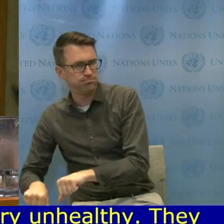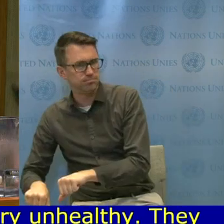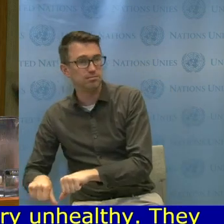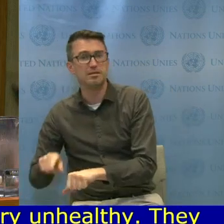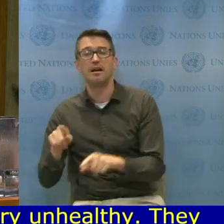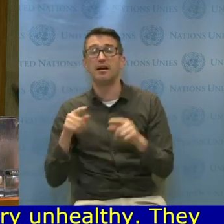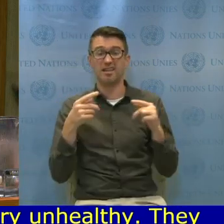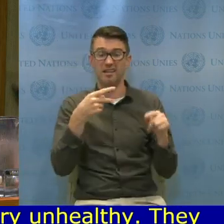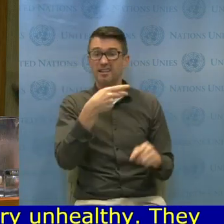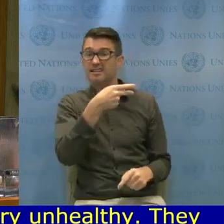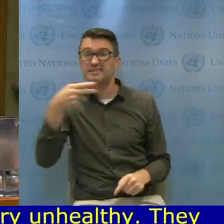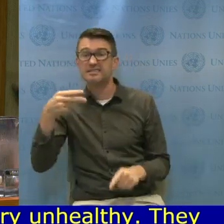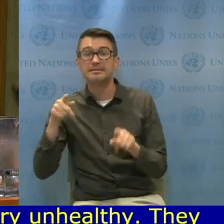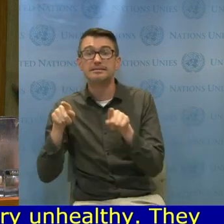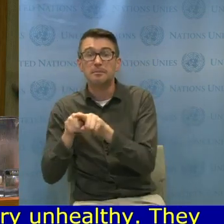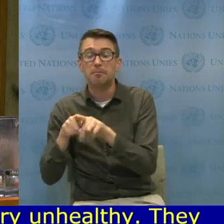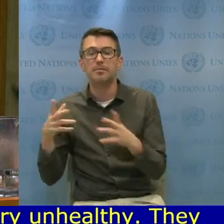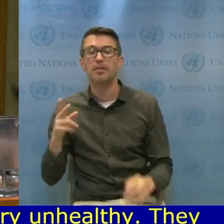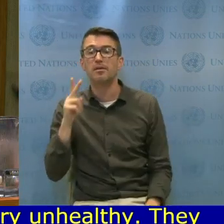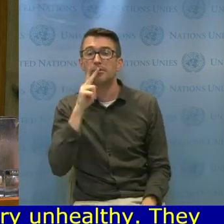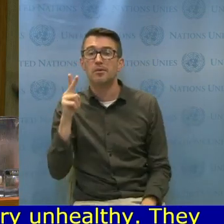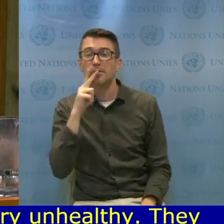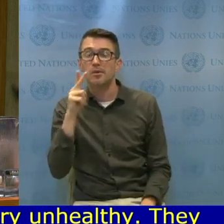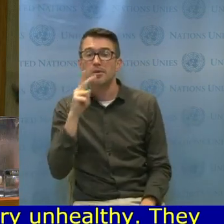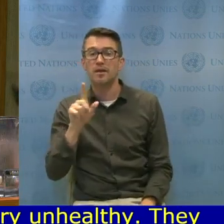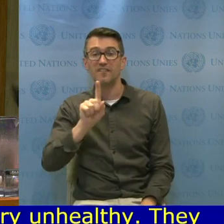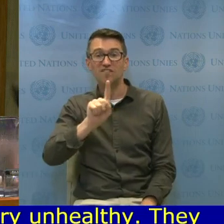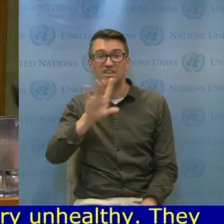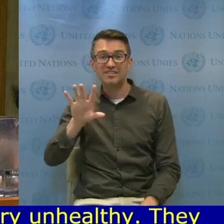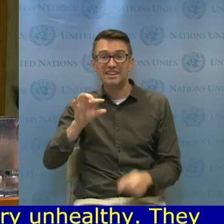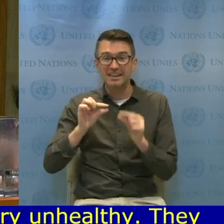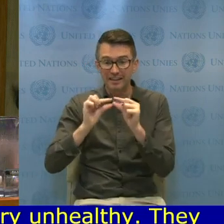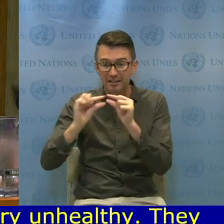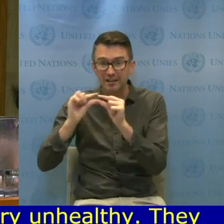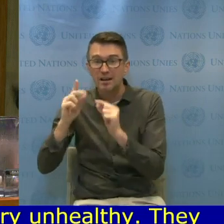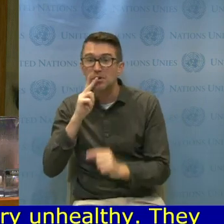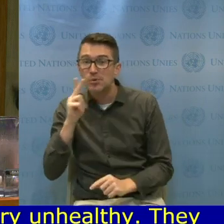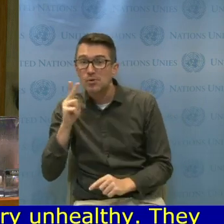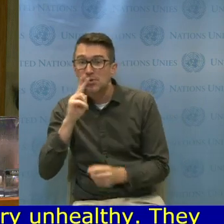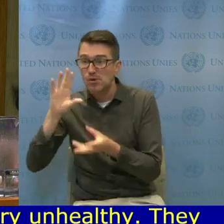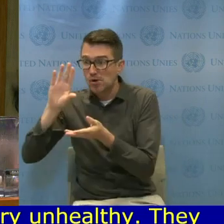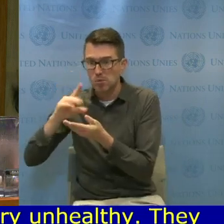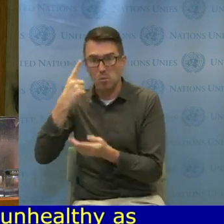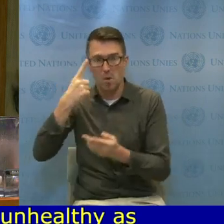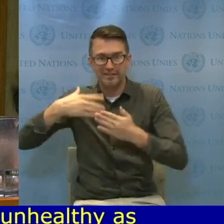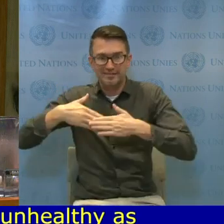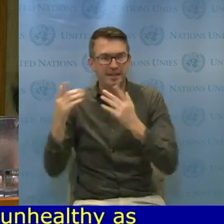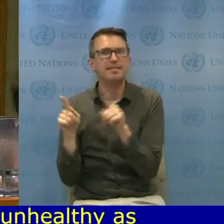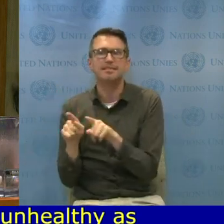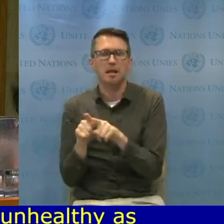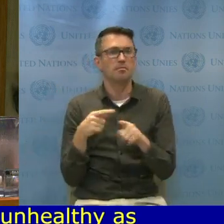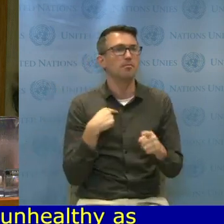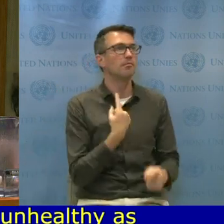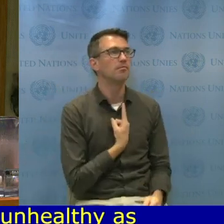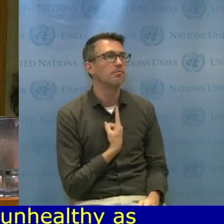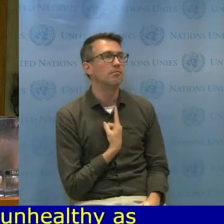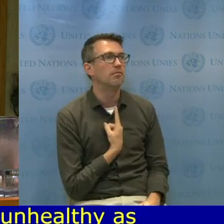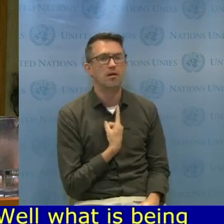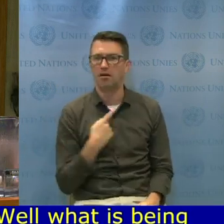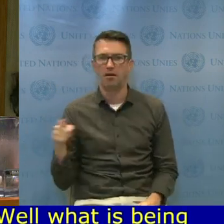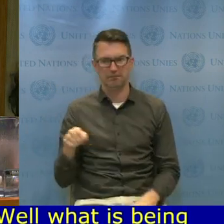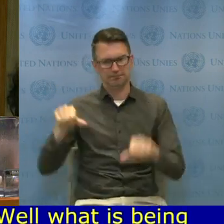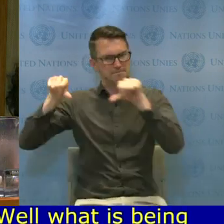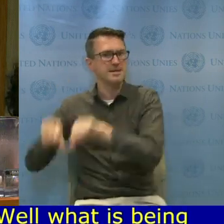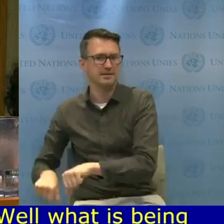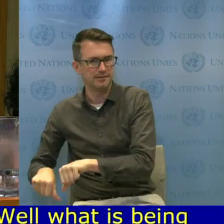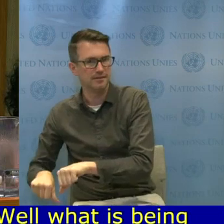But what is being healthy? Having a good health doesn't just mean that you're not sick. Having good health means that you